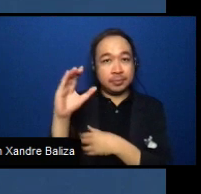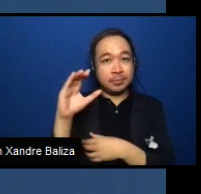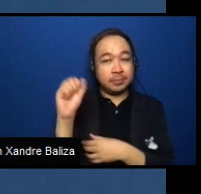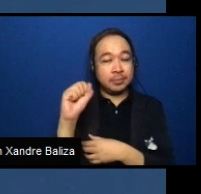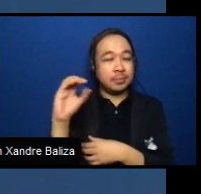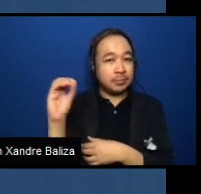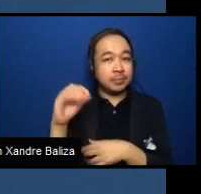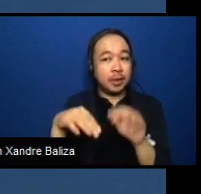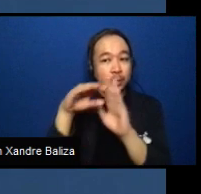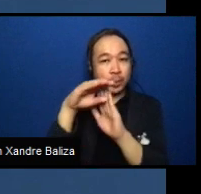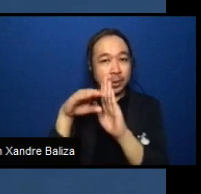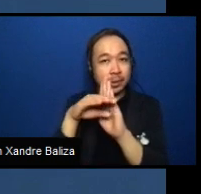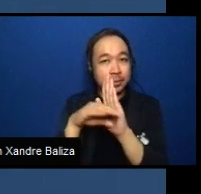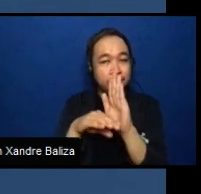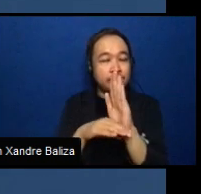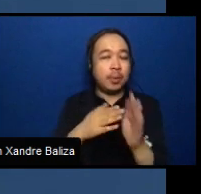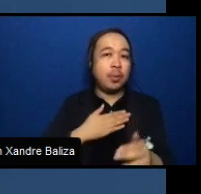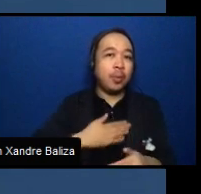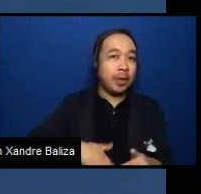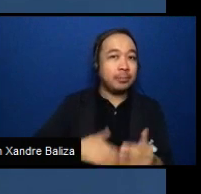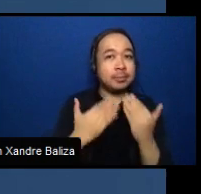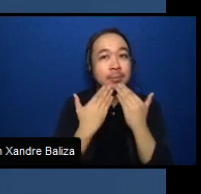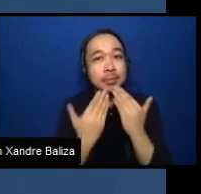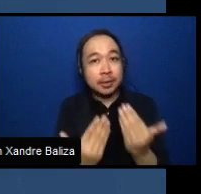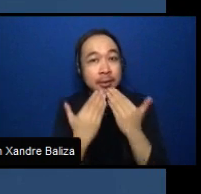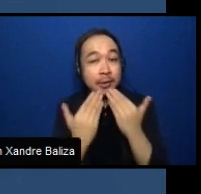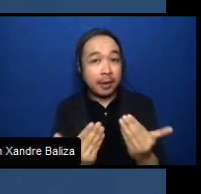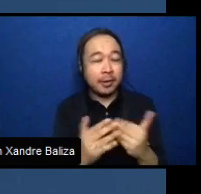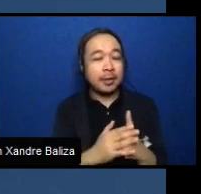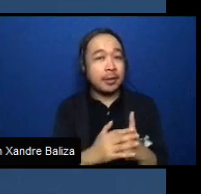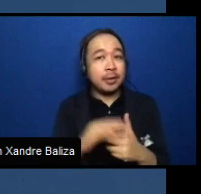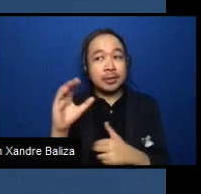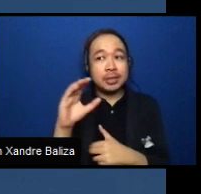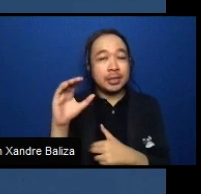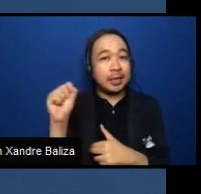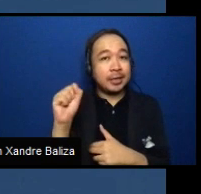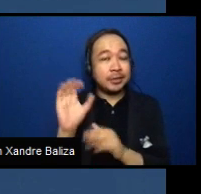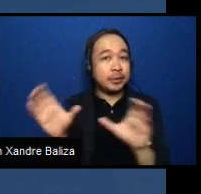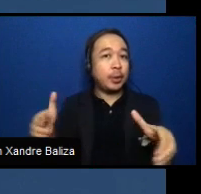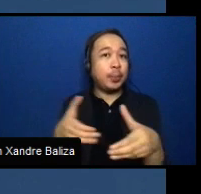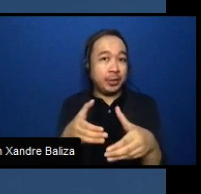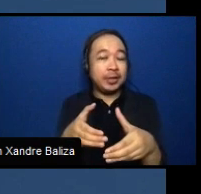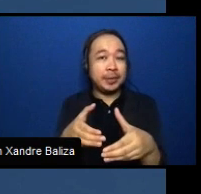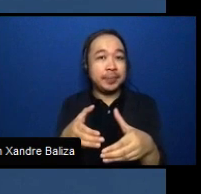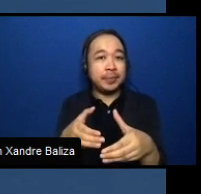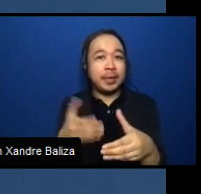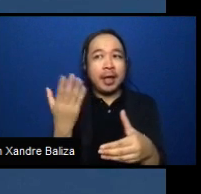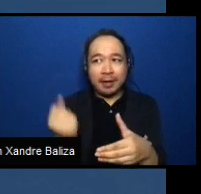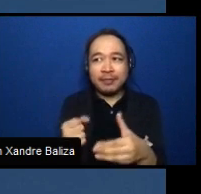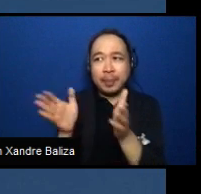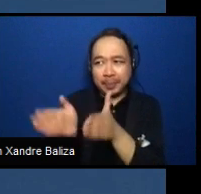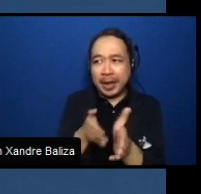listed, I wish to thank the Civil Society Committee for making arrangement among themselves